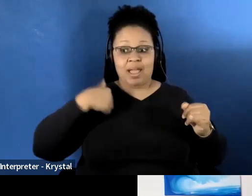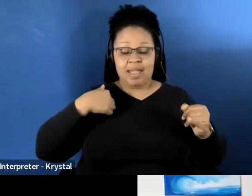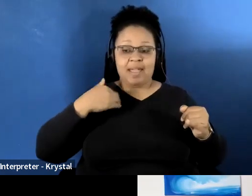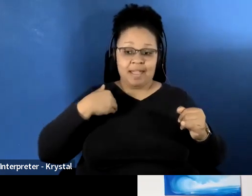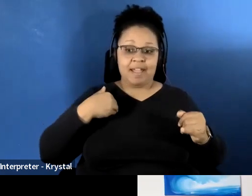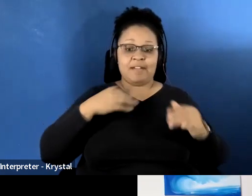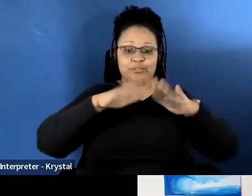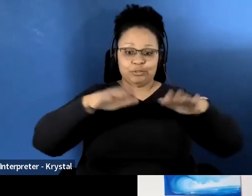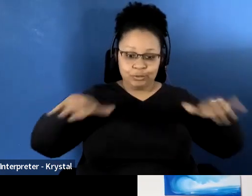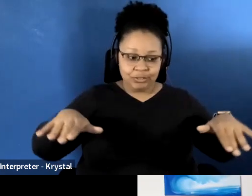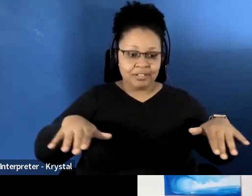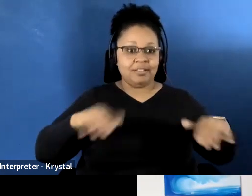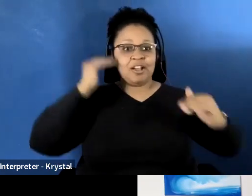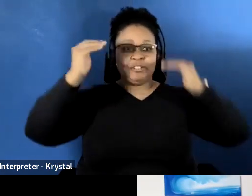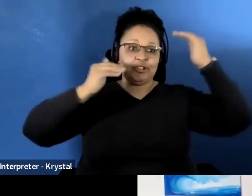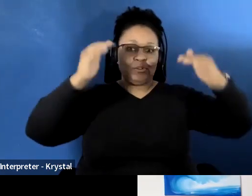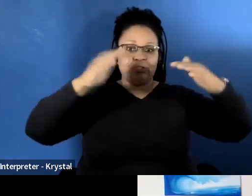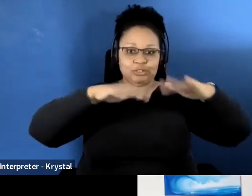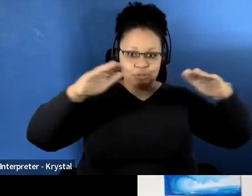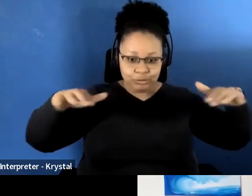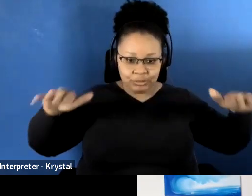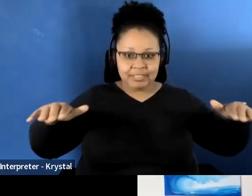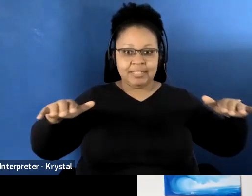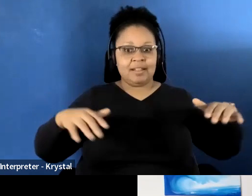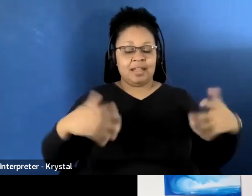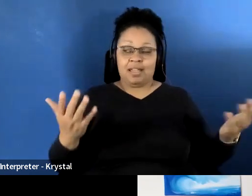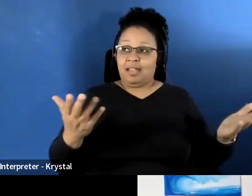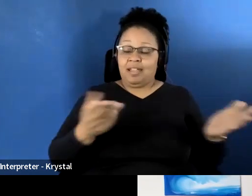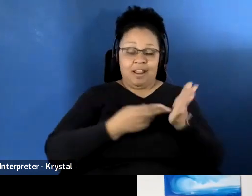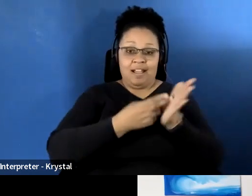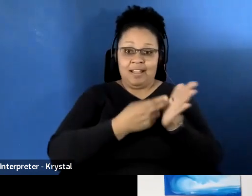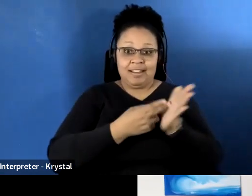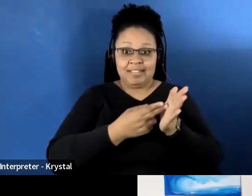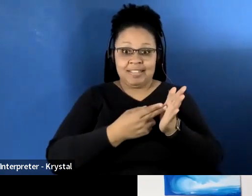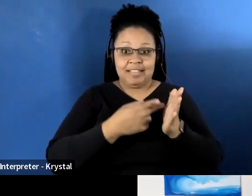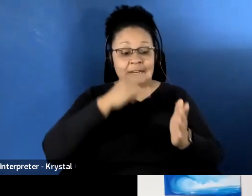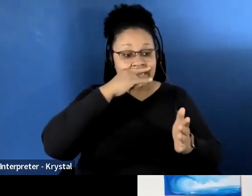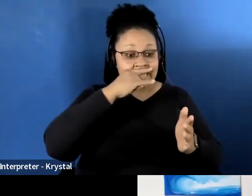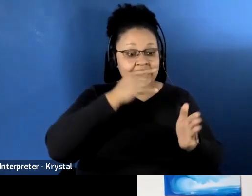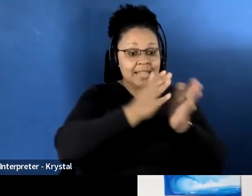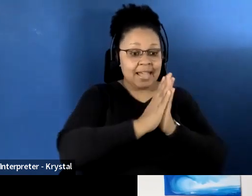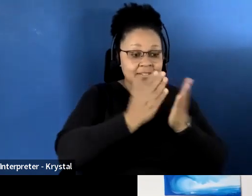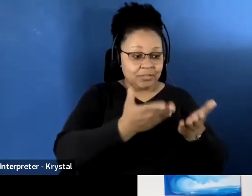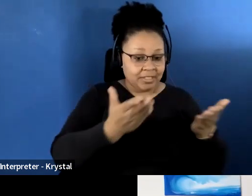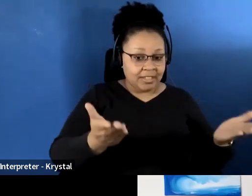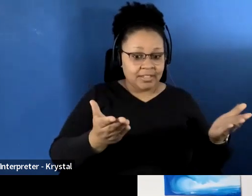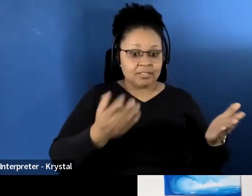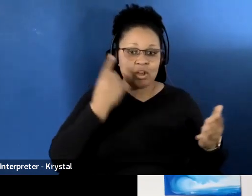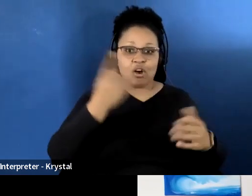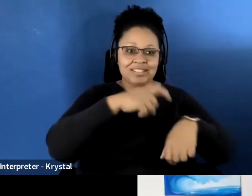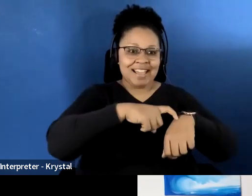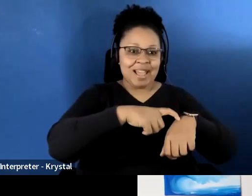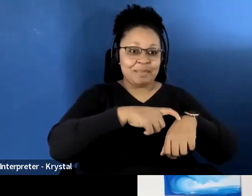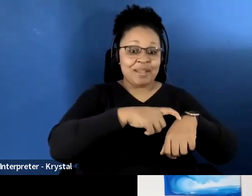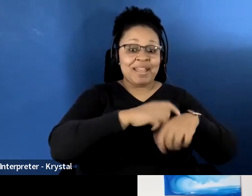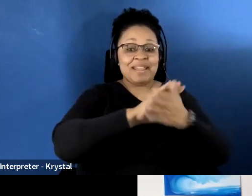adult children. And I'm telling you, when they're kids and they're asking for stuff all the time, it does not change when